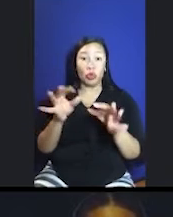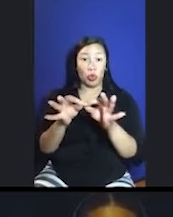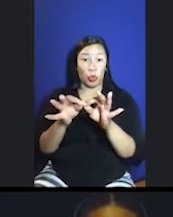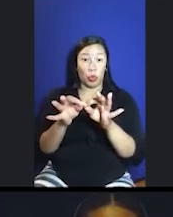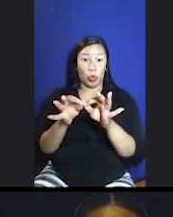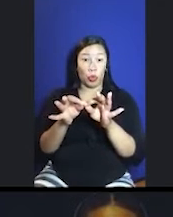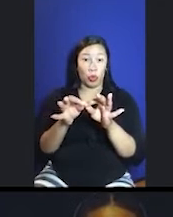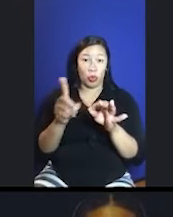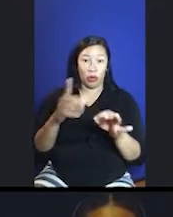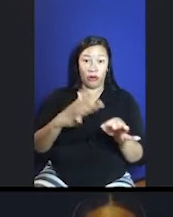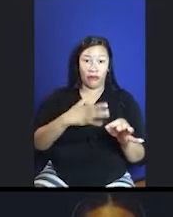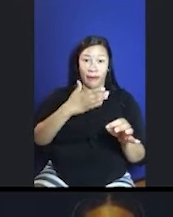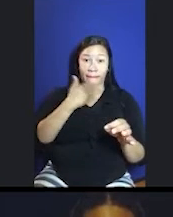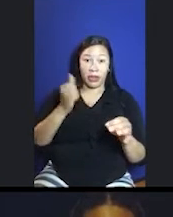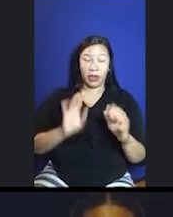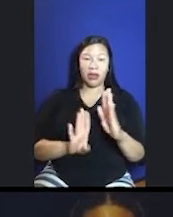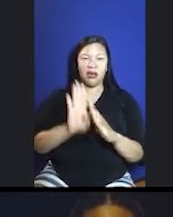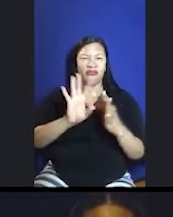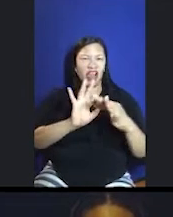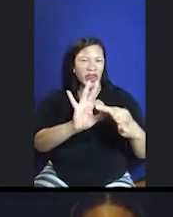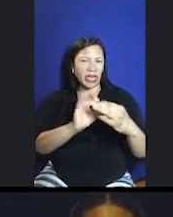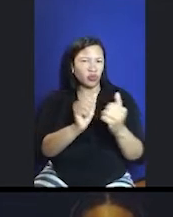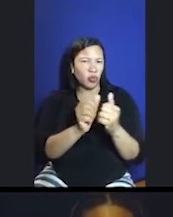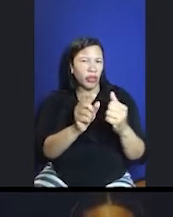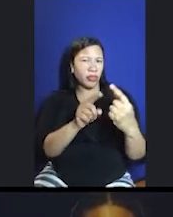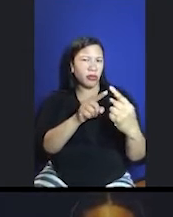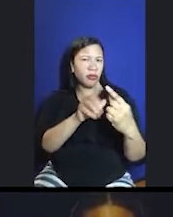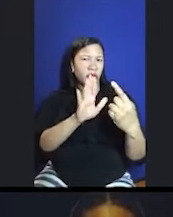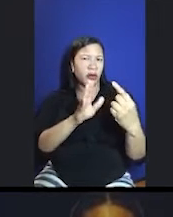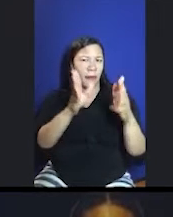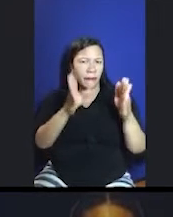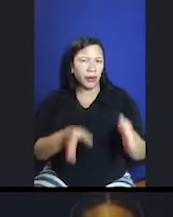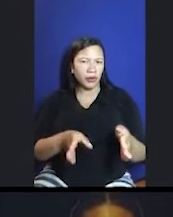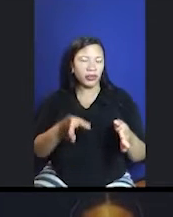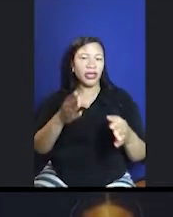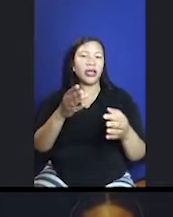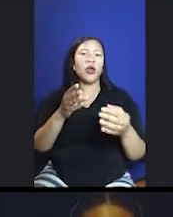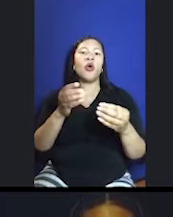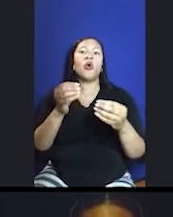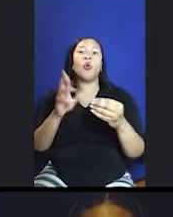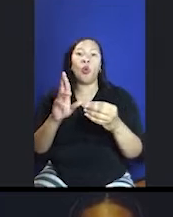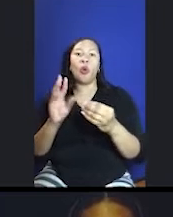to like establish a relationship with the person versus being more detached?